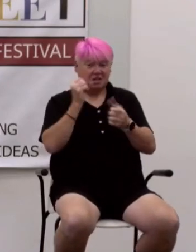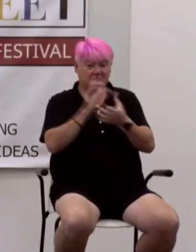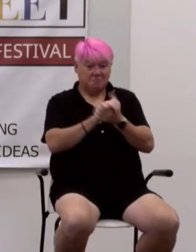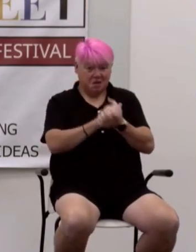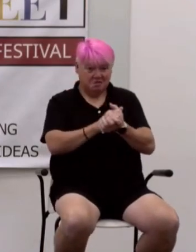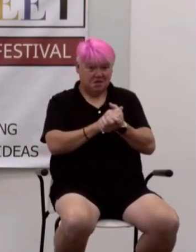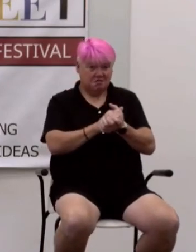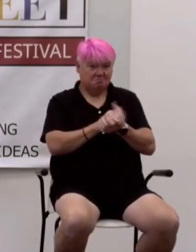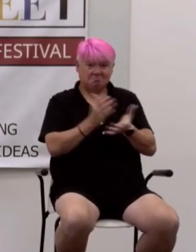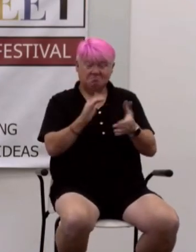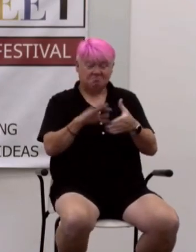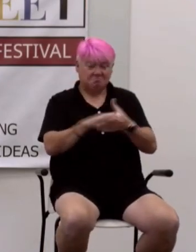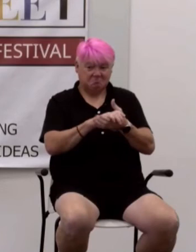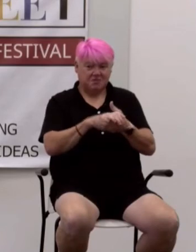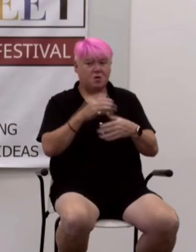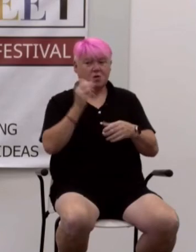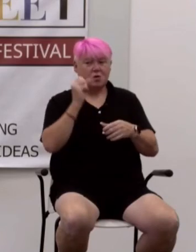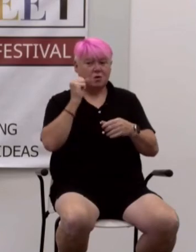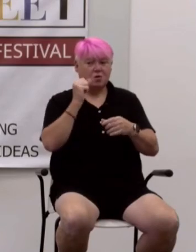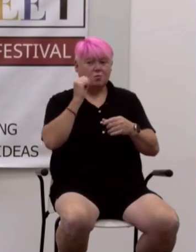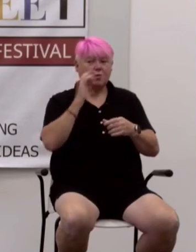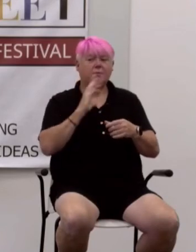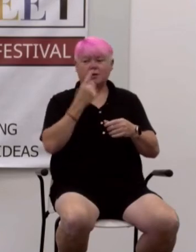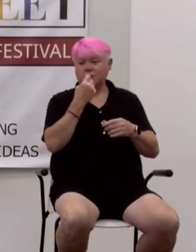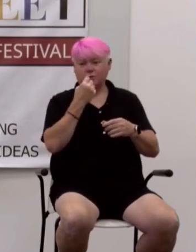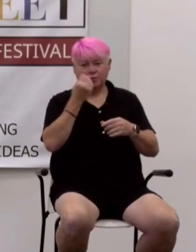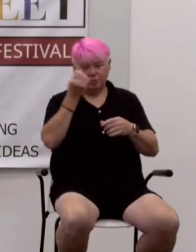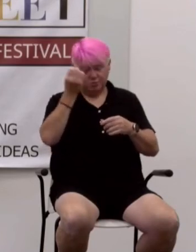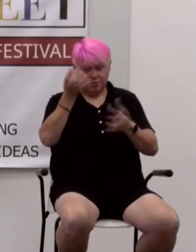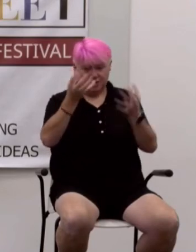in getting married, for women who would like an education,